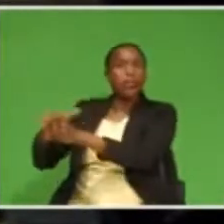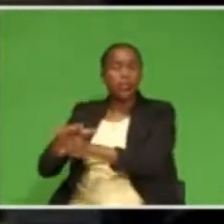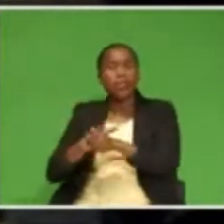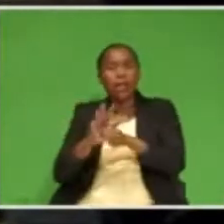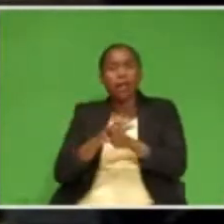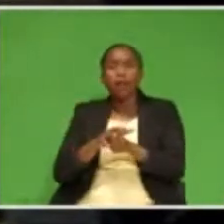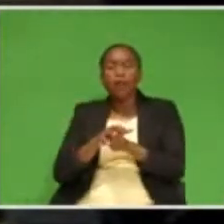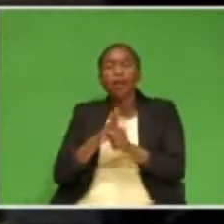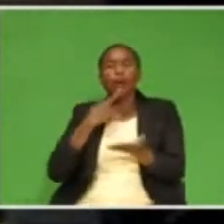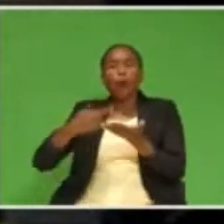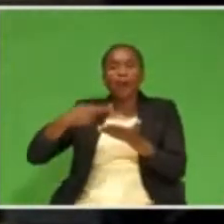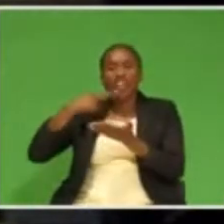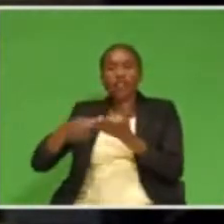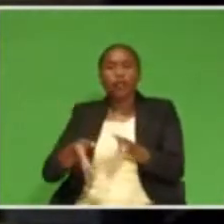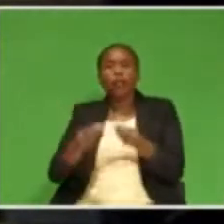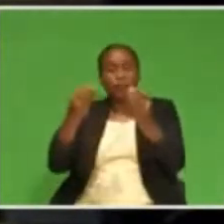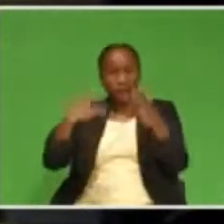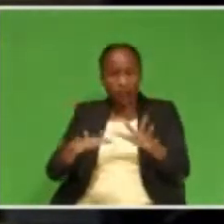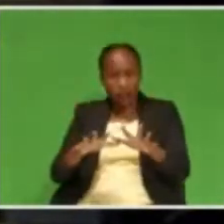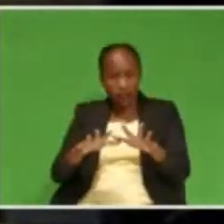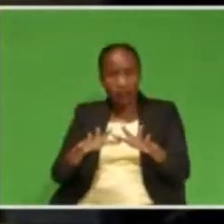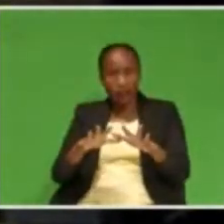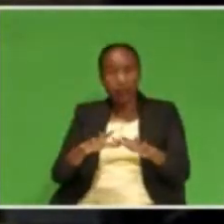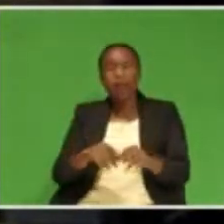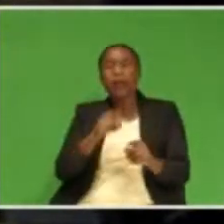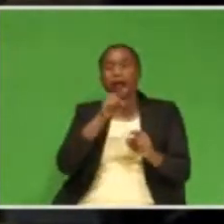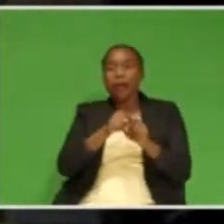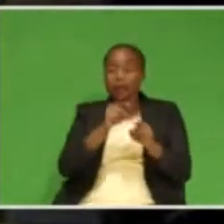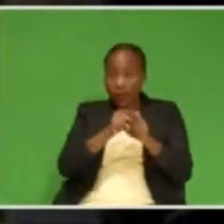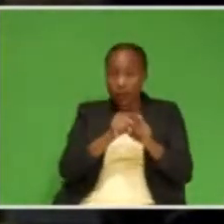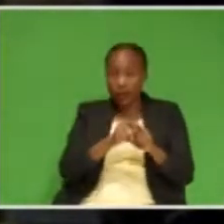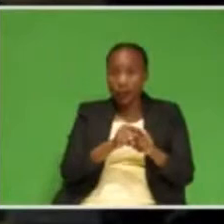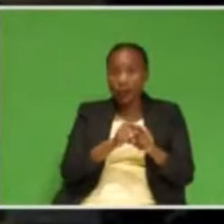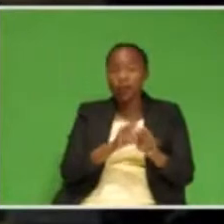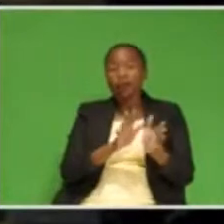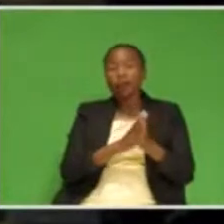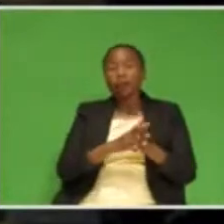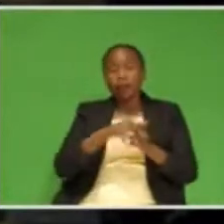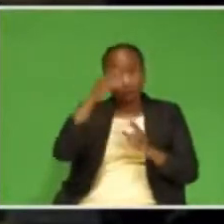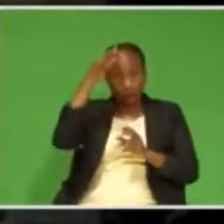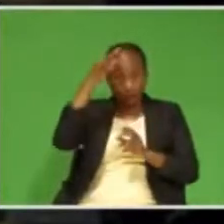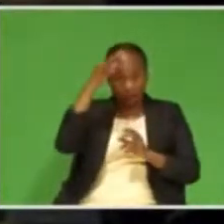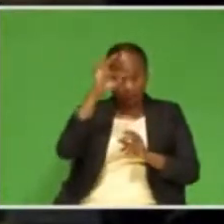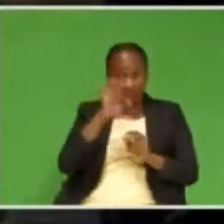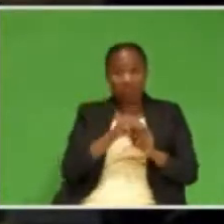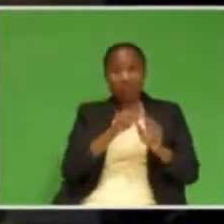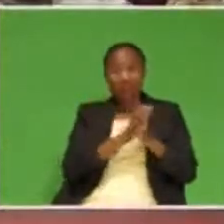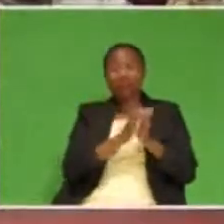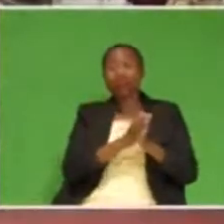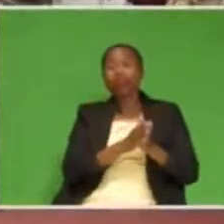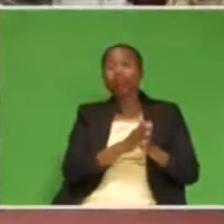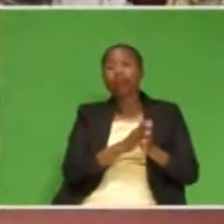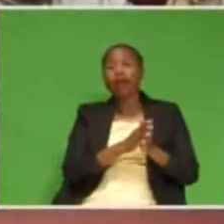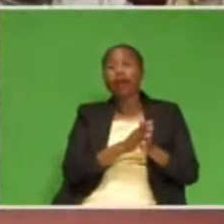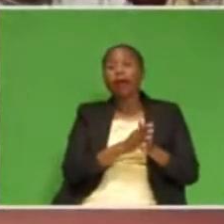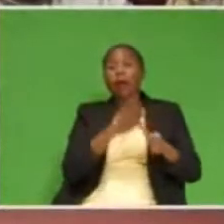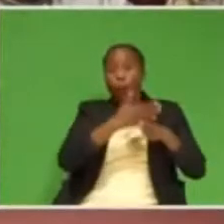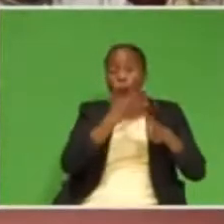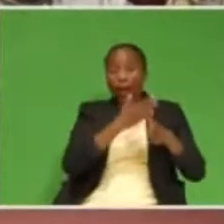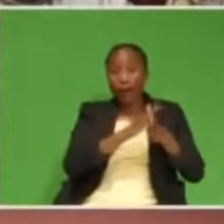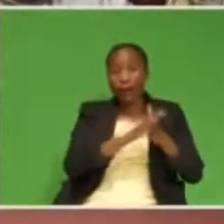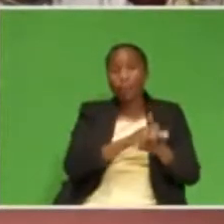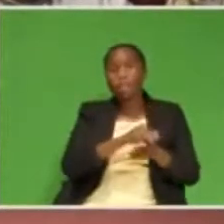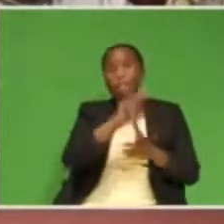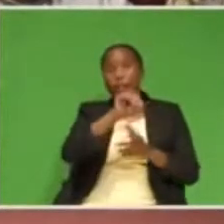We've had a real veteran in the civil service, Mr. Mavuso Msimang, who has been focused on